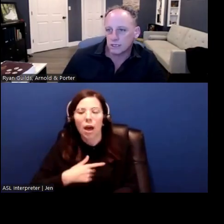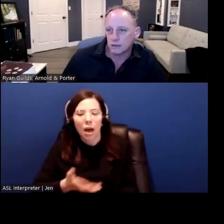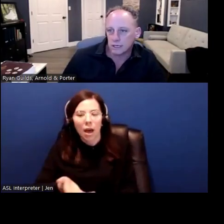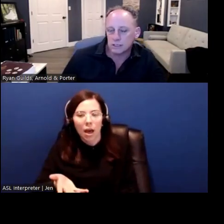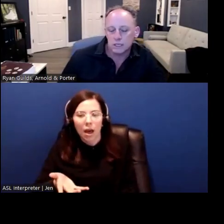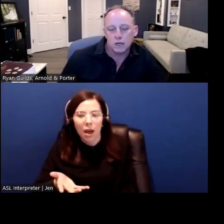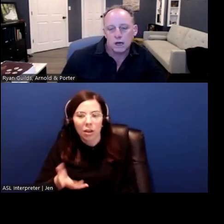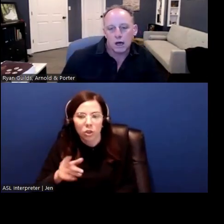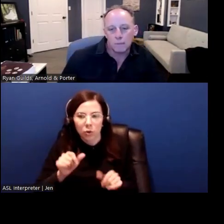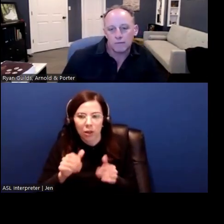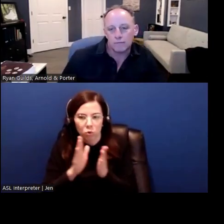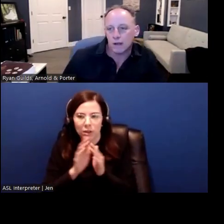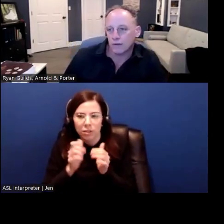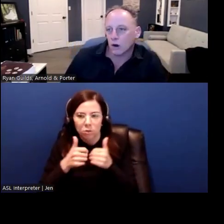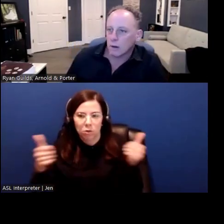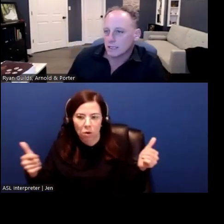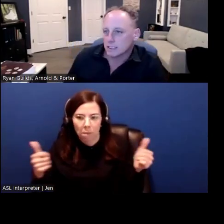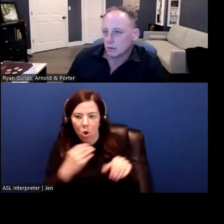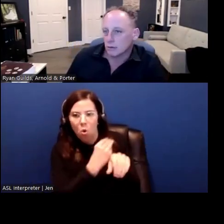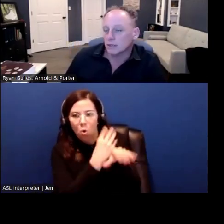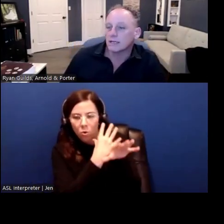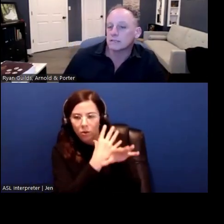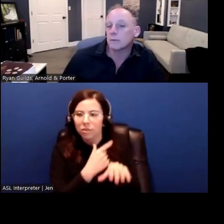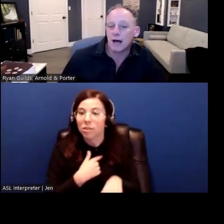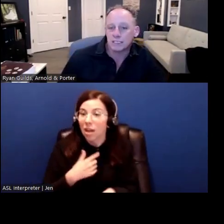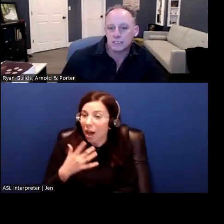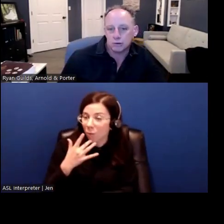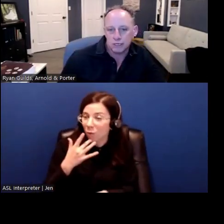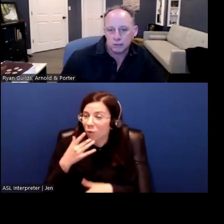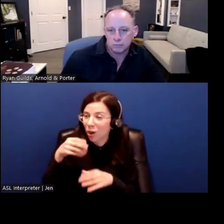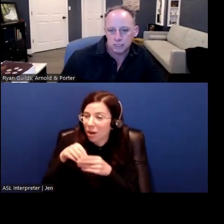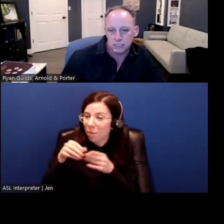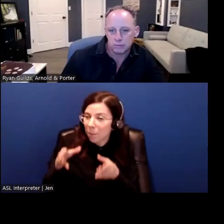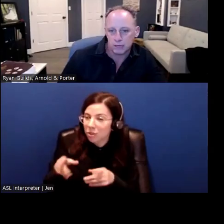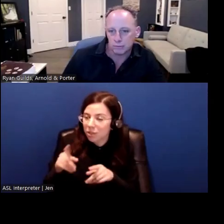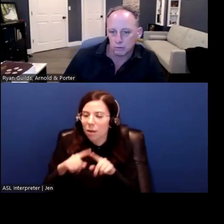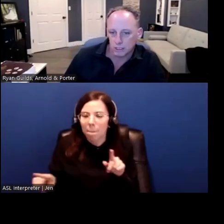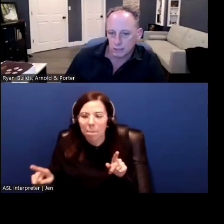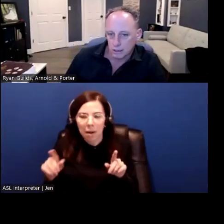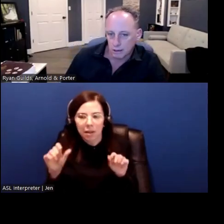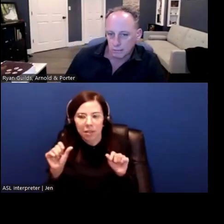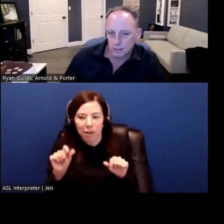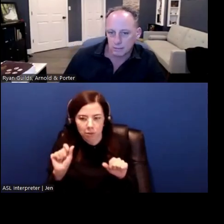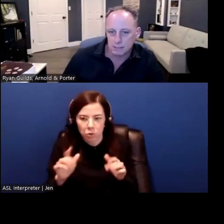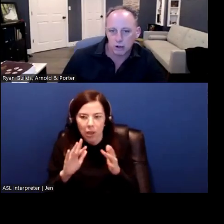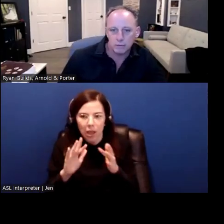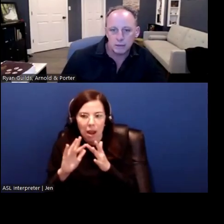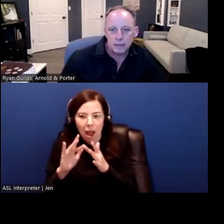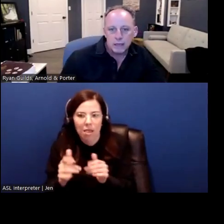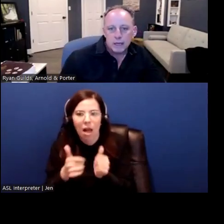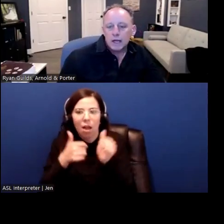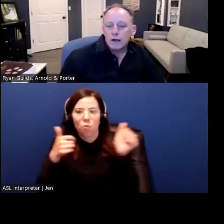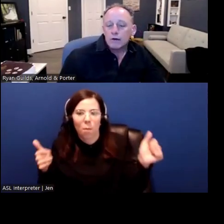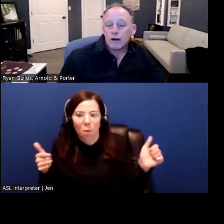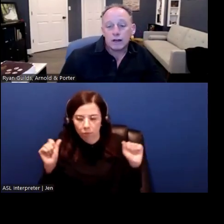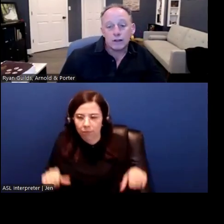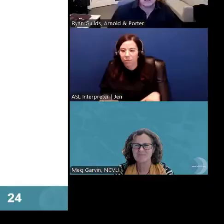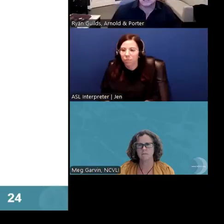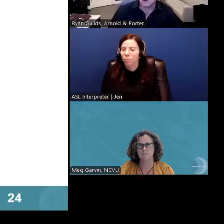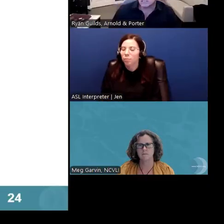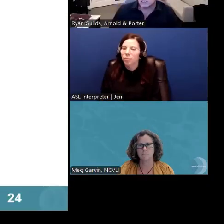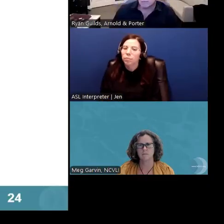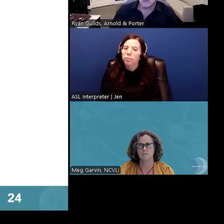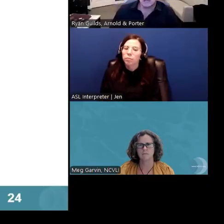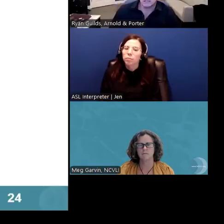for those hearings, if at all possible, but there is a possibility you can participate remotely in them as well. Finally,